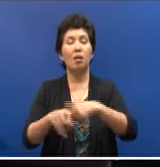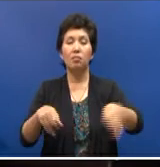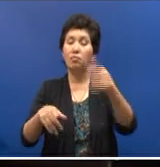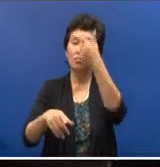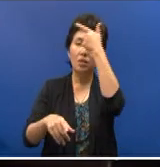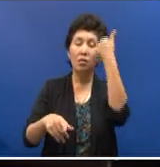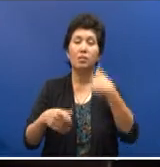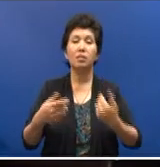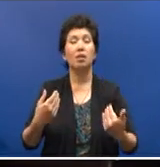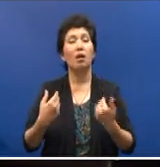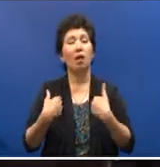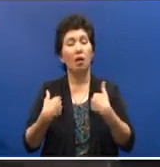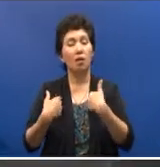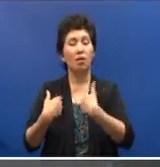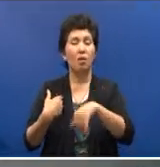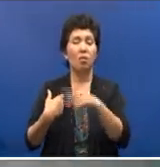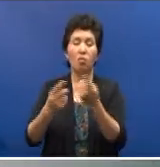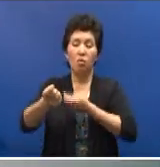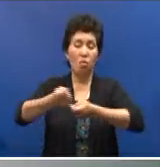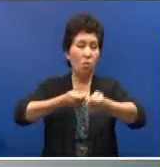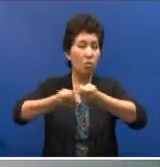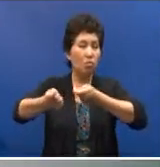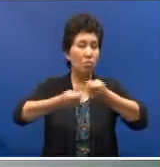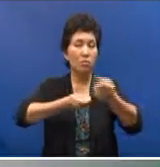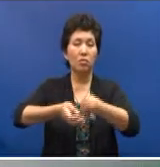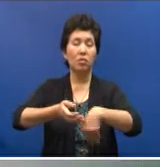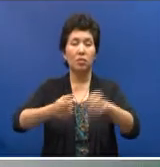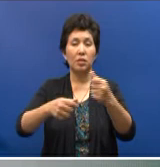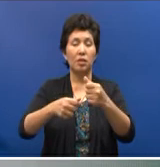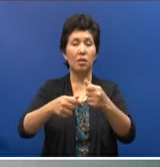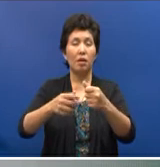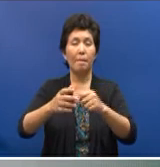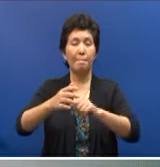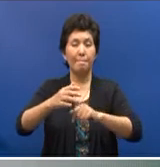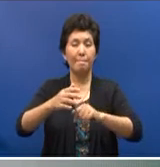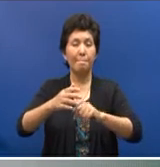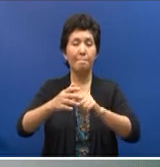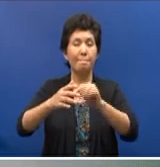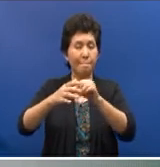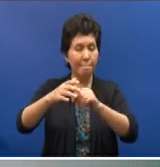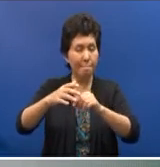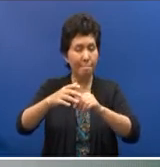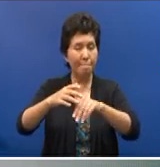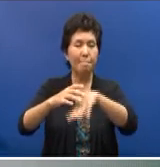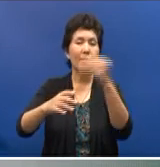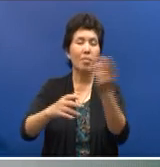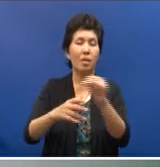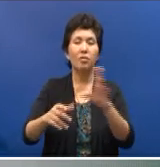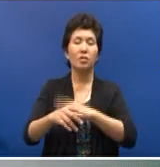Because they are the one who control the means of production in society. So they are able to provide jobs